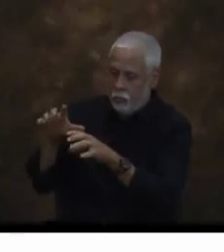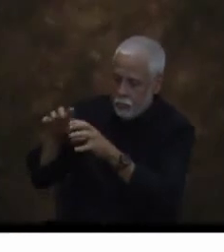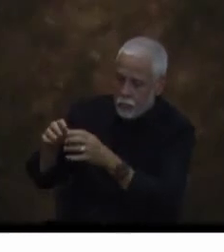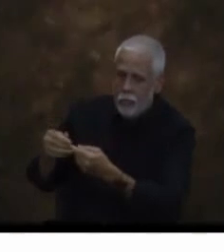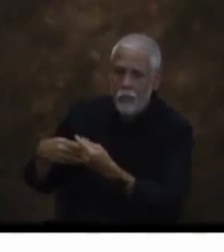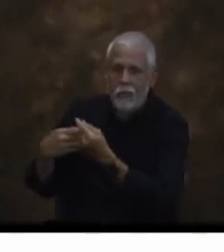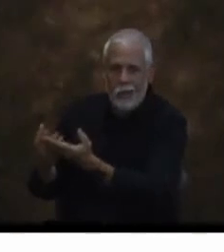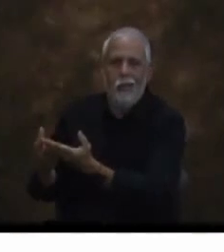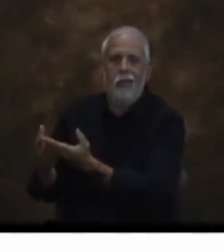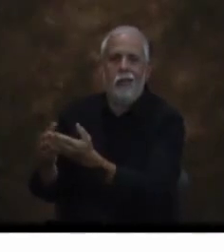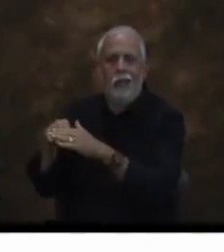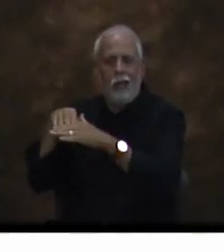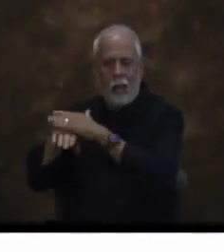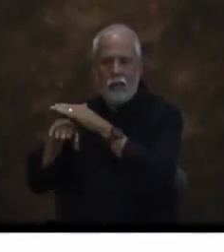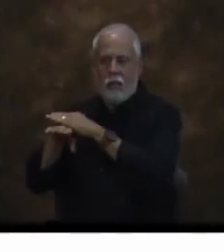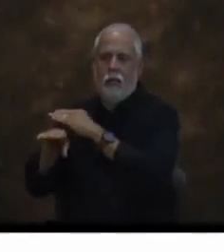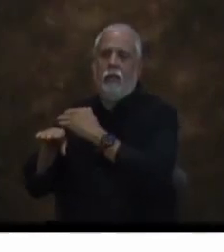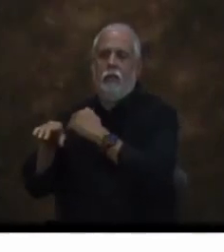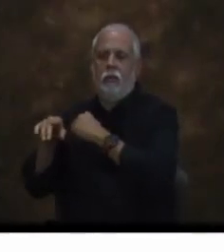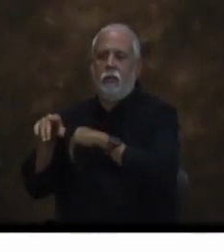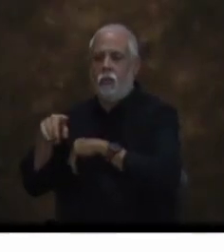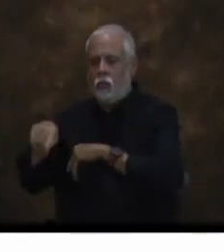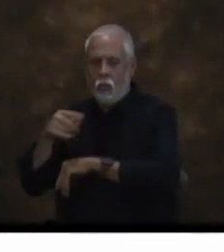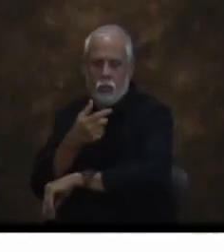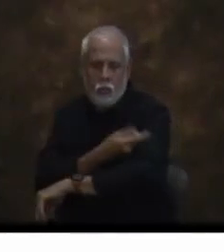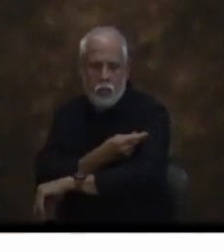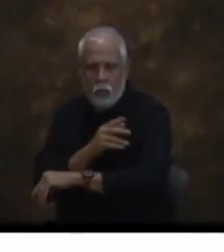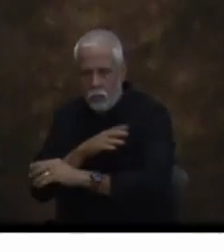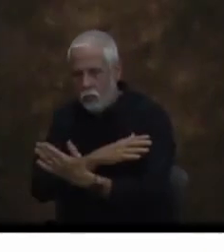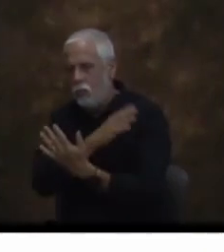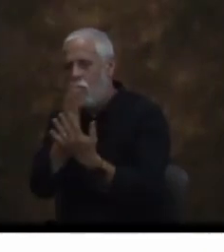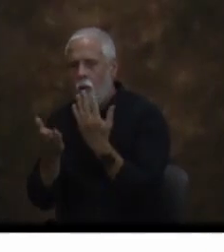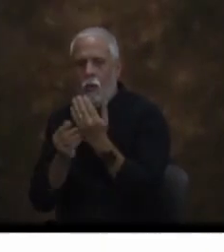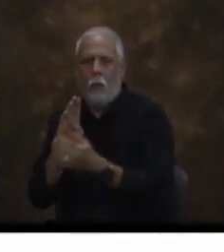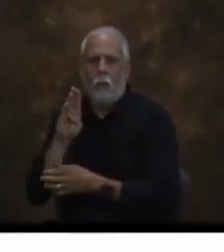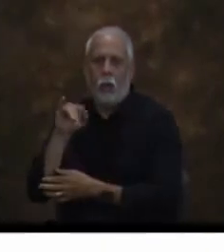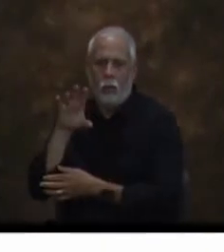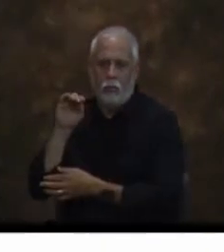to provide access to vaccination throughout the county.